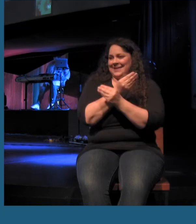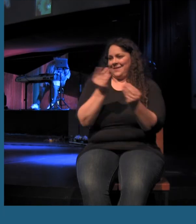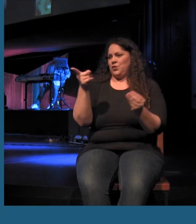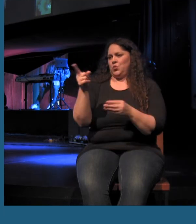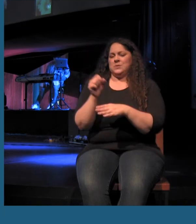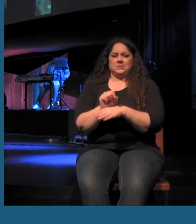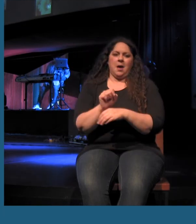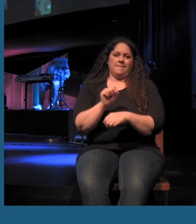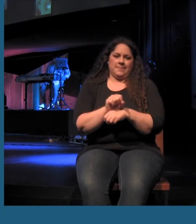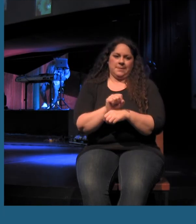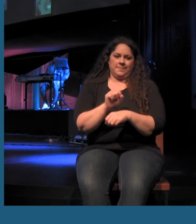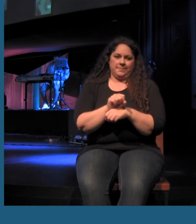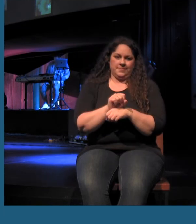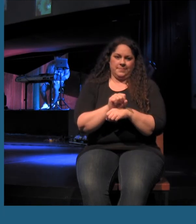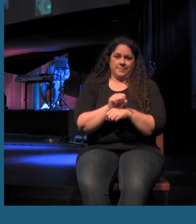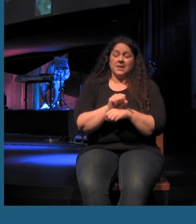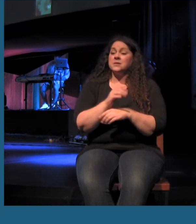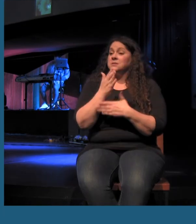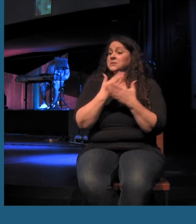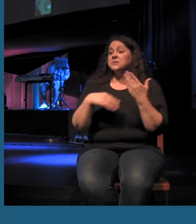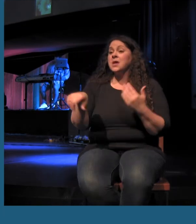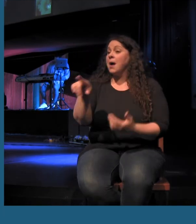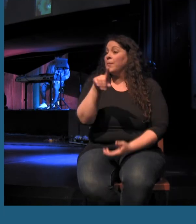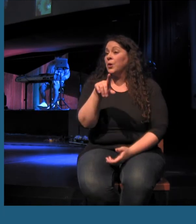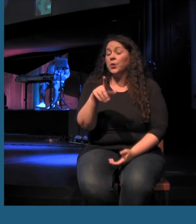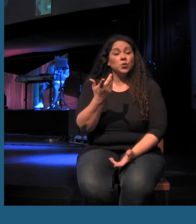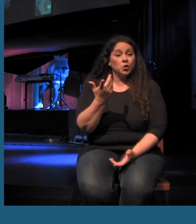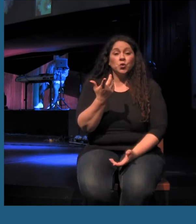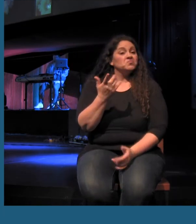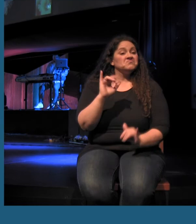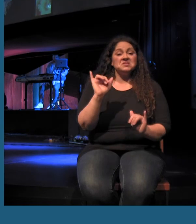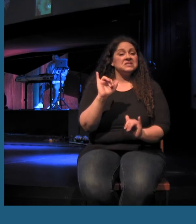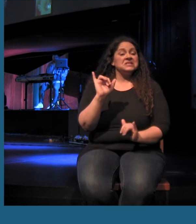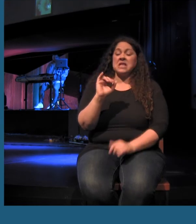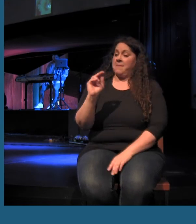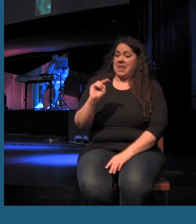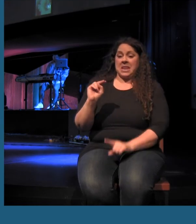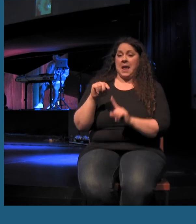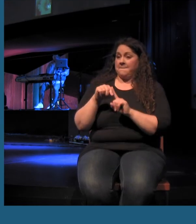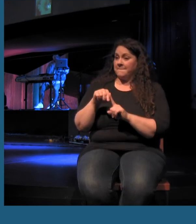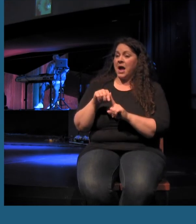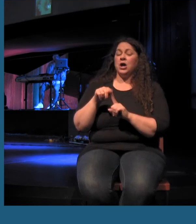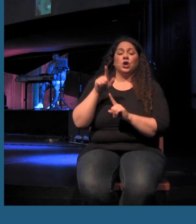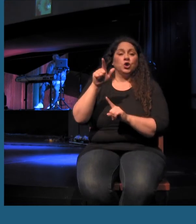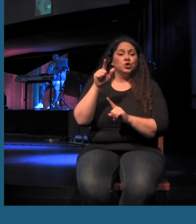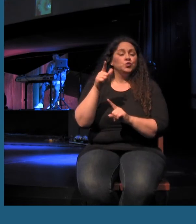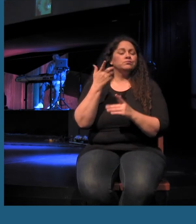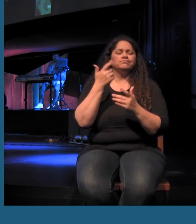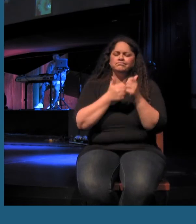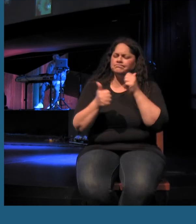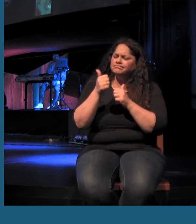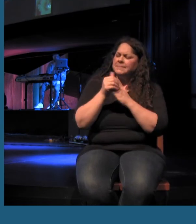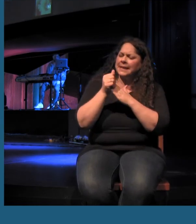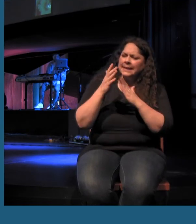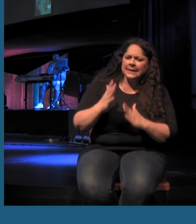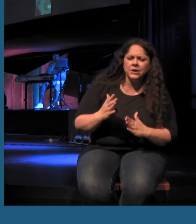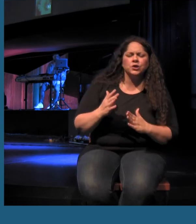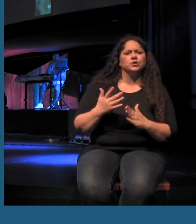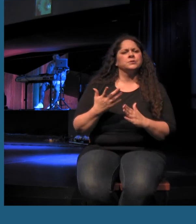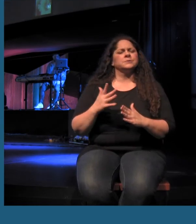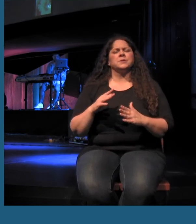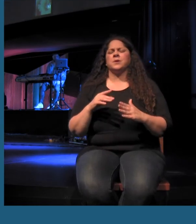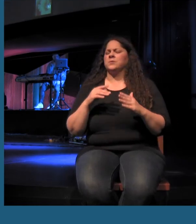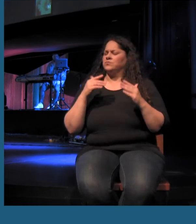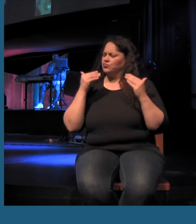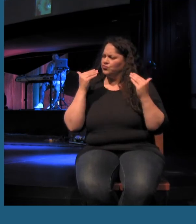Some of you have been called to be like Nehemiah. You have been called to be high-capacity leaders. You have been called to take a step, go into high